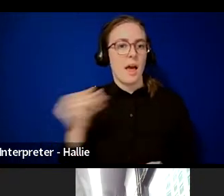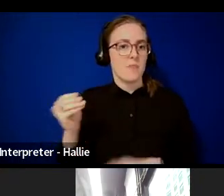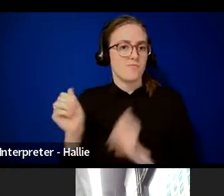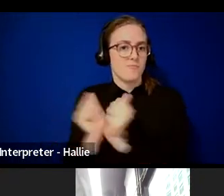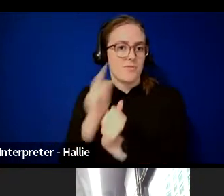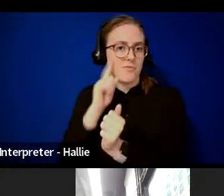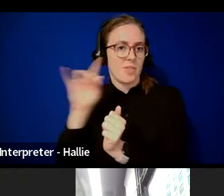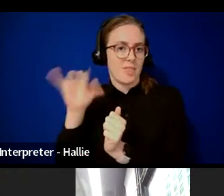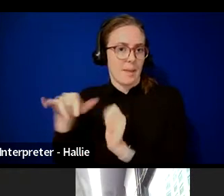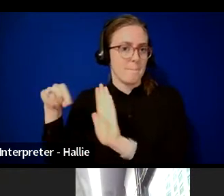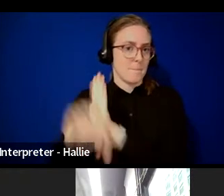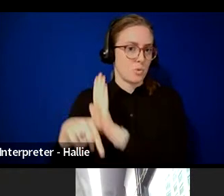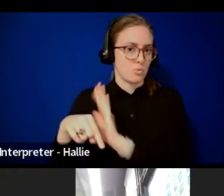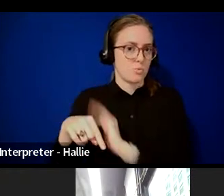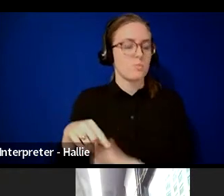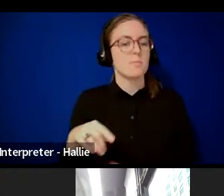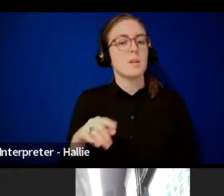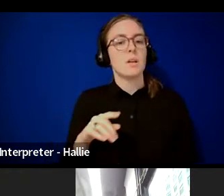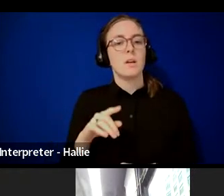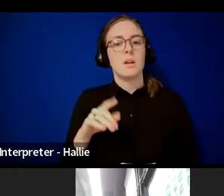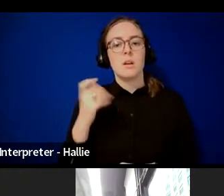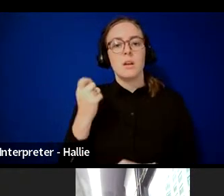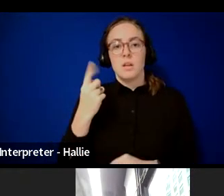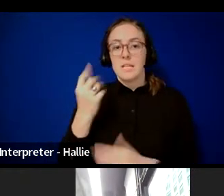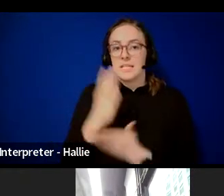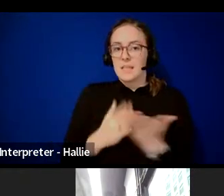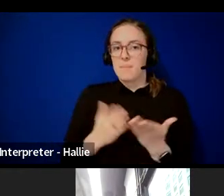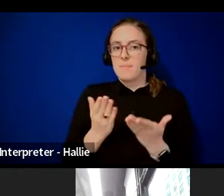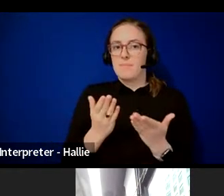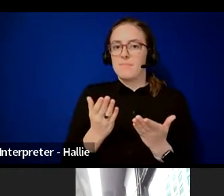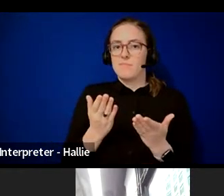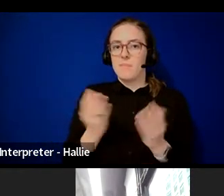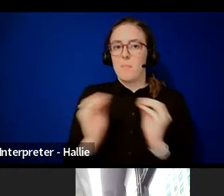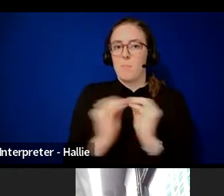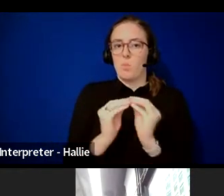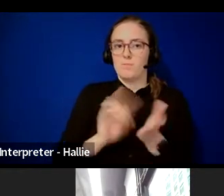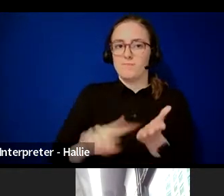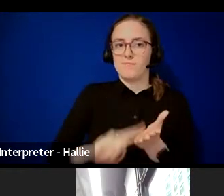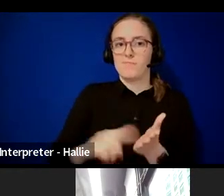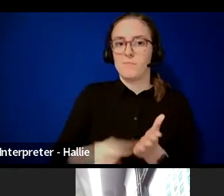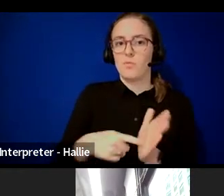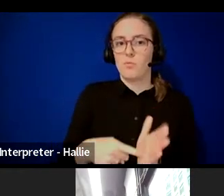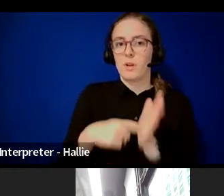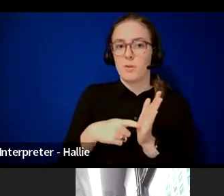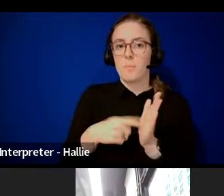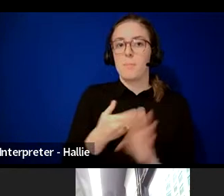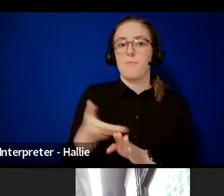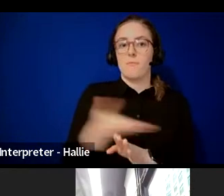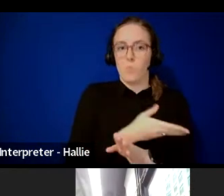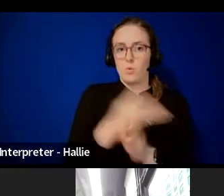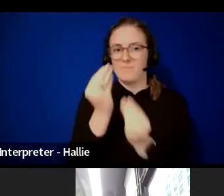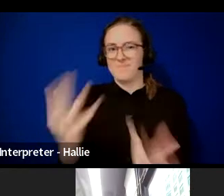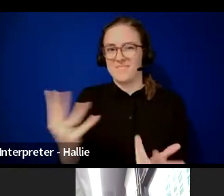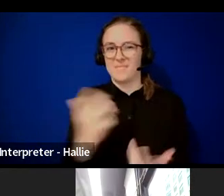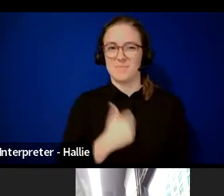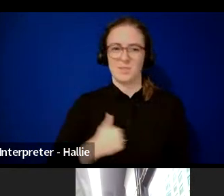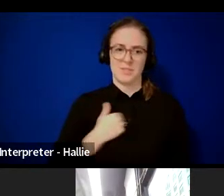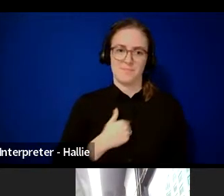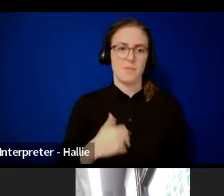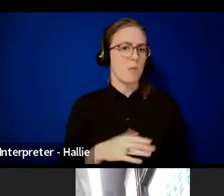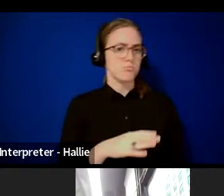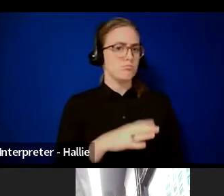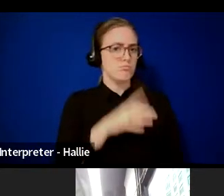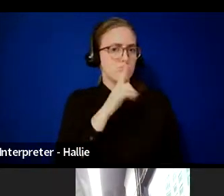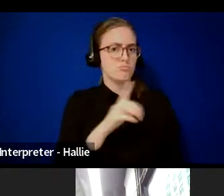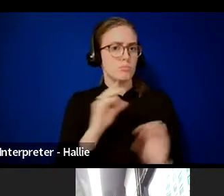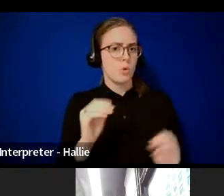murder. But there are some certain things that we have to investigate before we can start releasing details to the public. My apologies for that. No